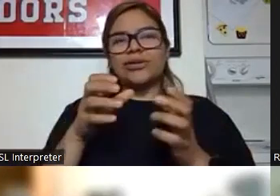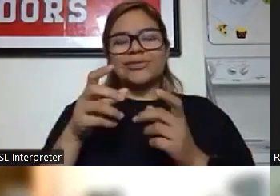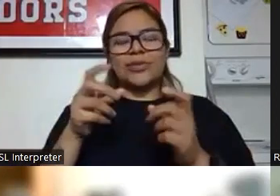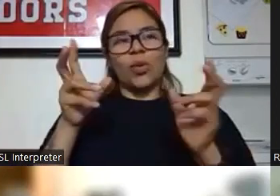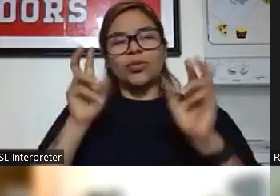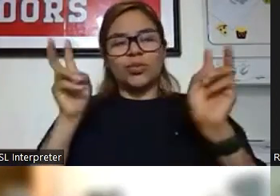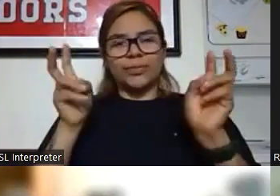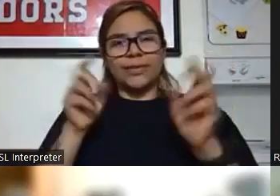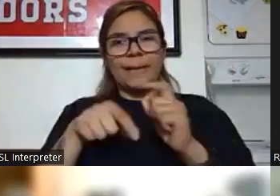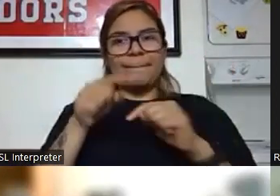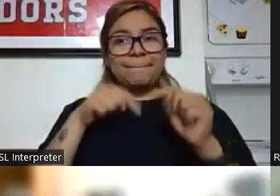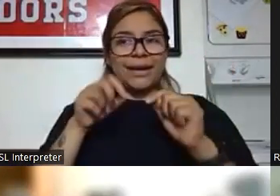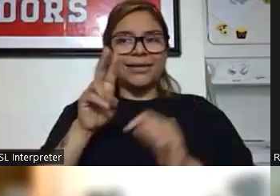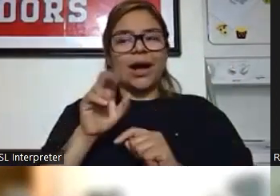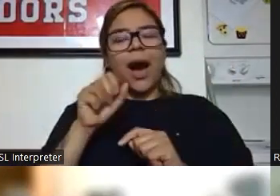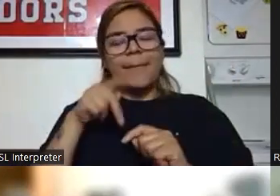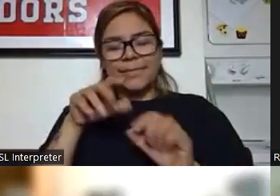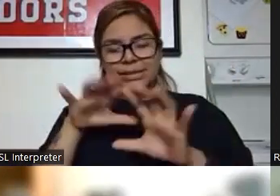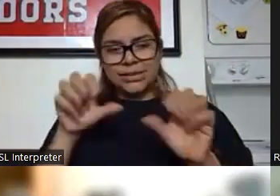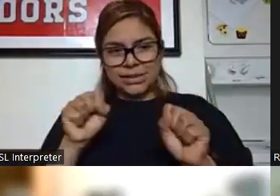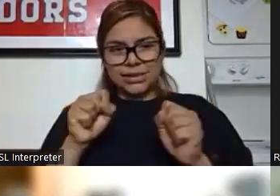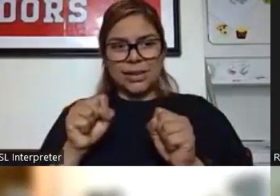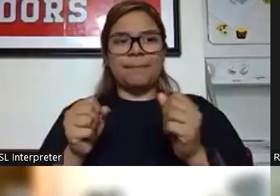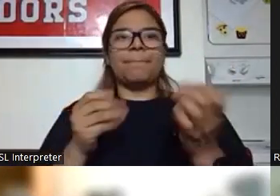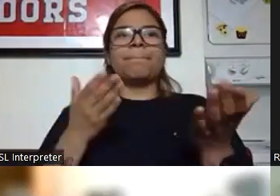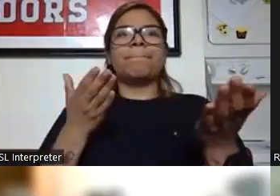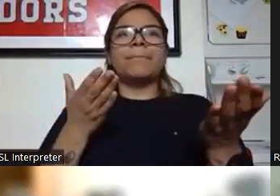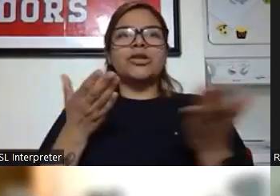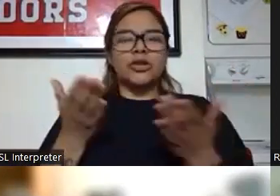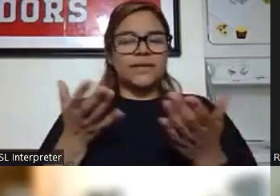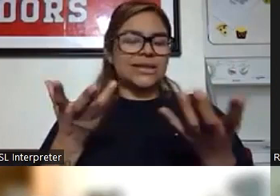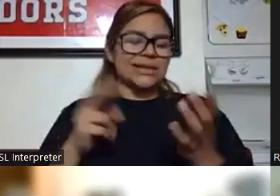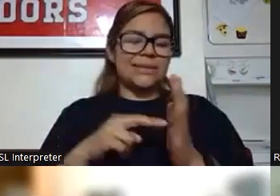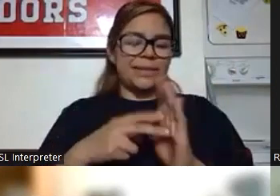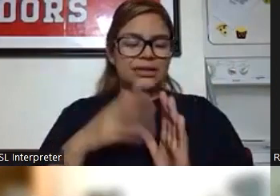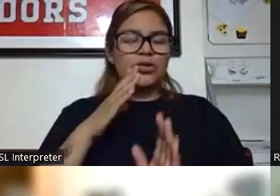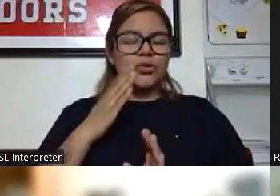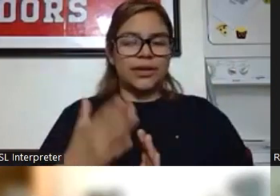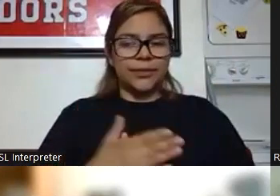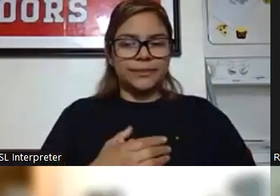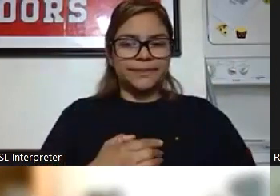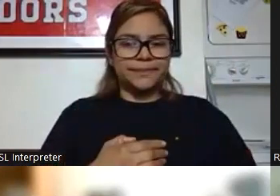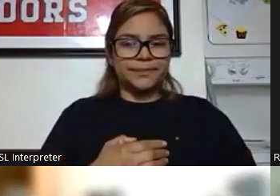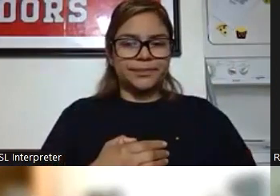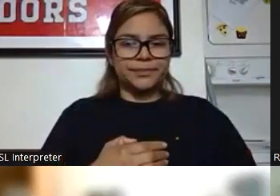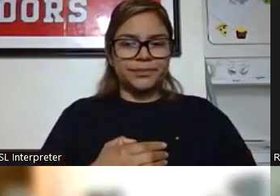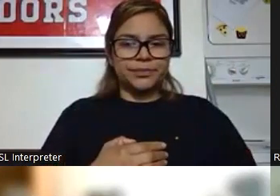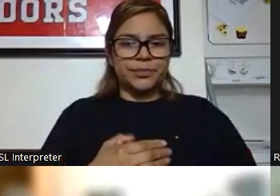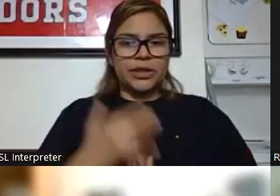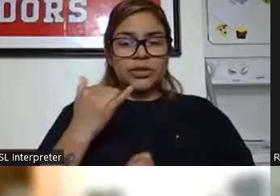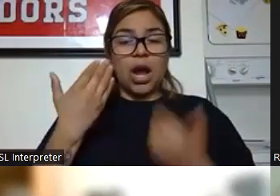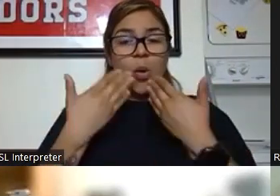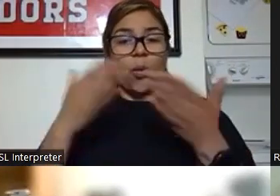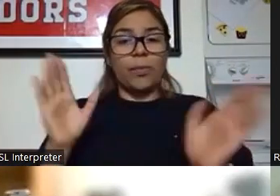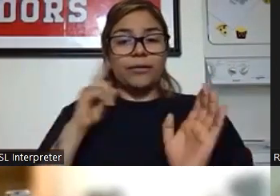also some of the pain points would be really helpful. So thank you. I'm going to now open it up for public